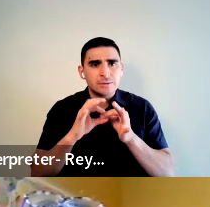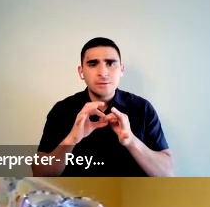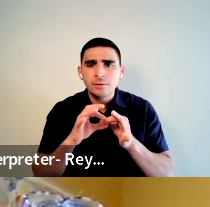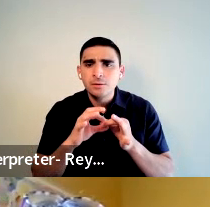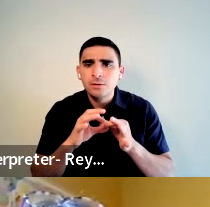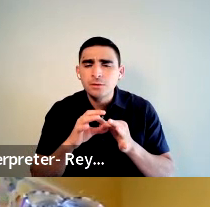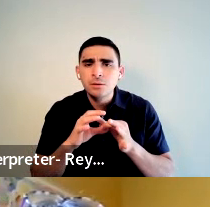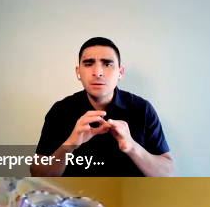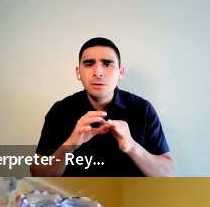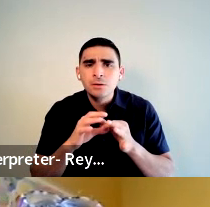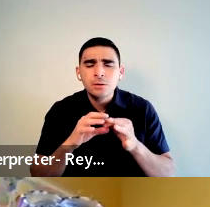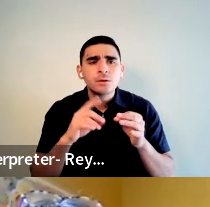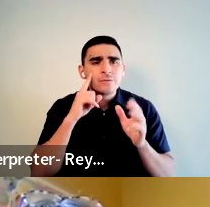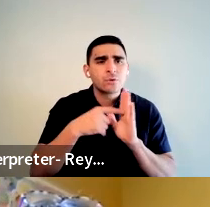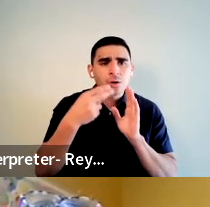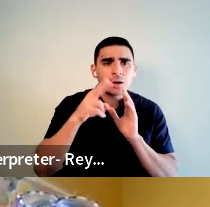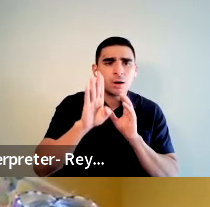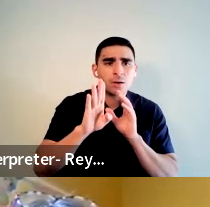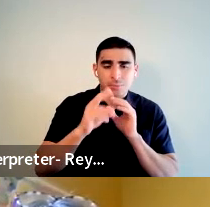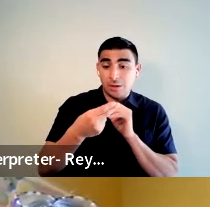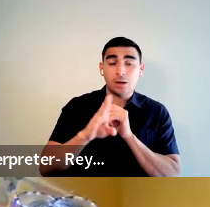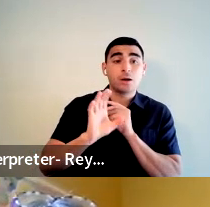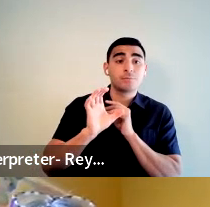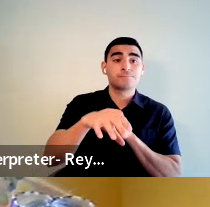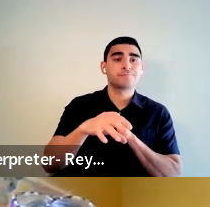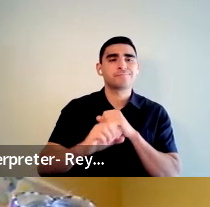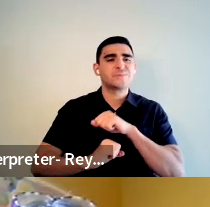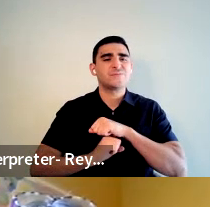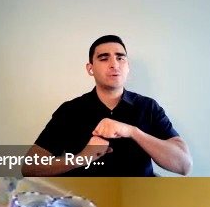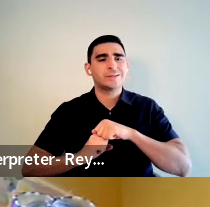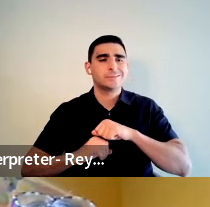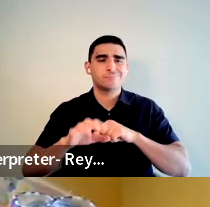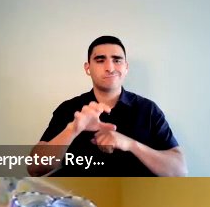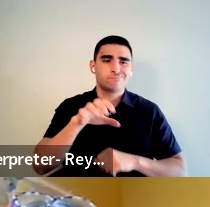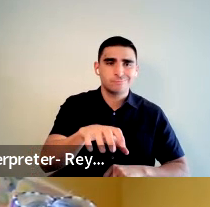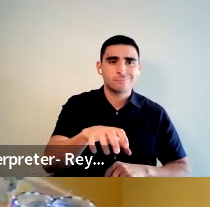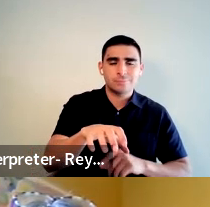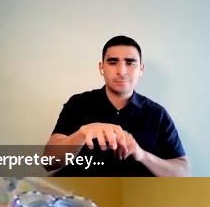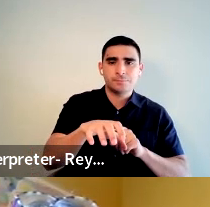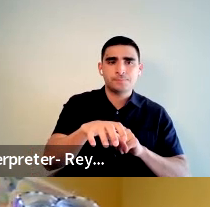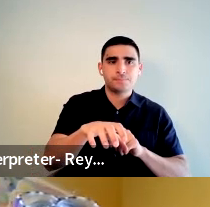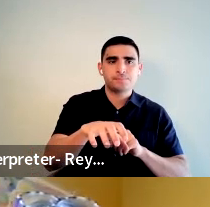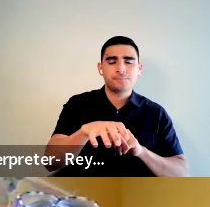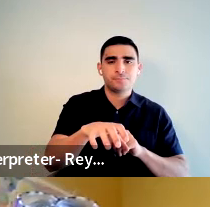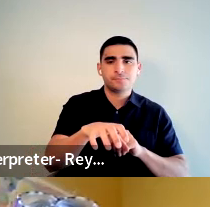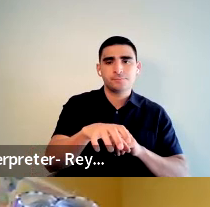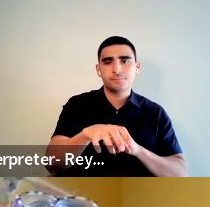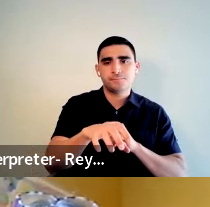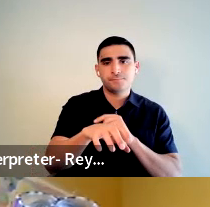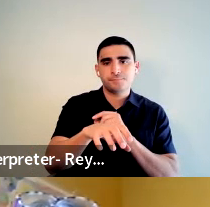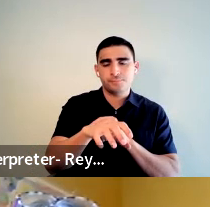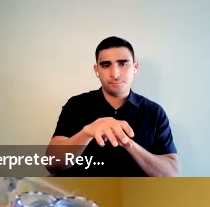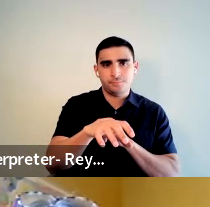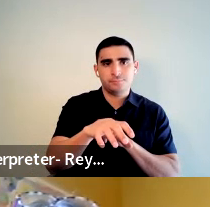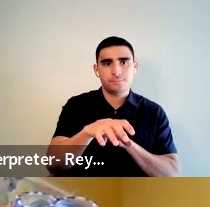in terms of the hub is the foundational entry point that then brings